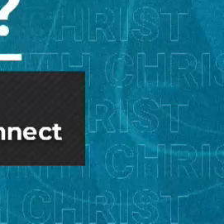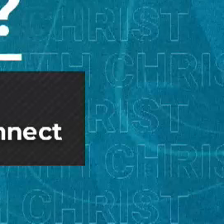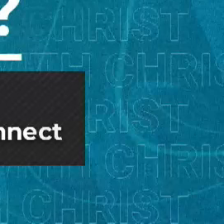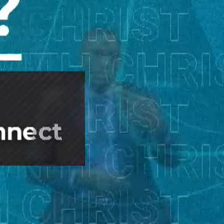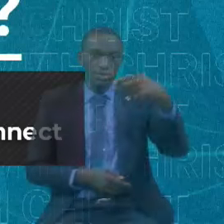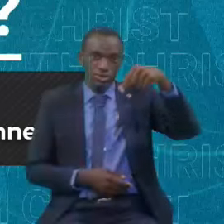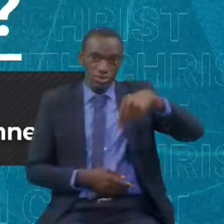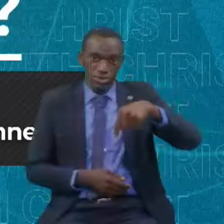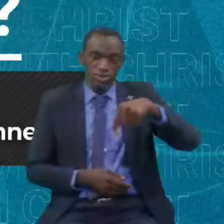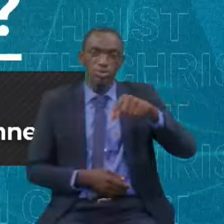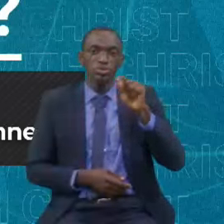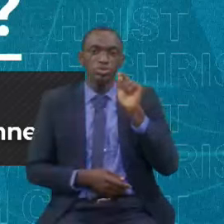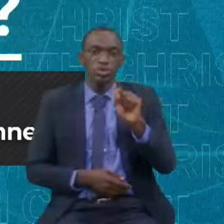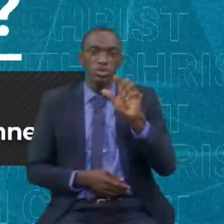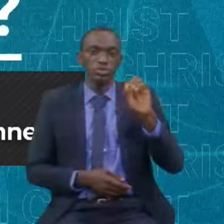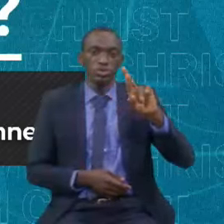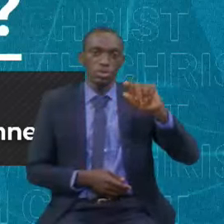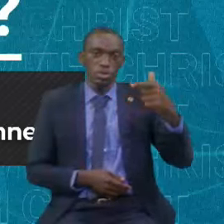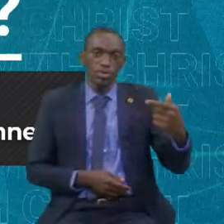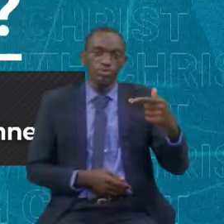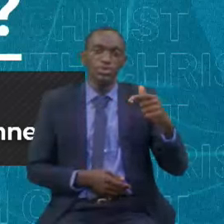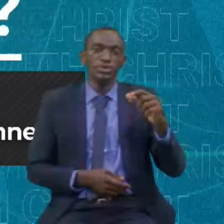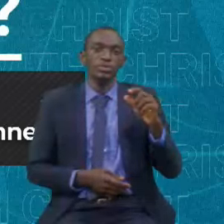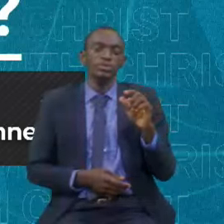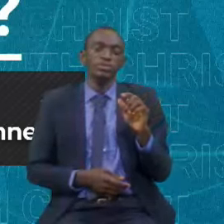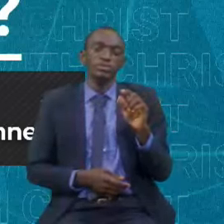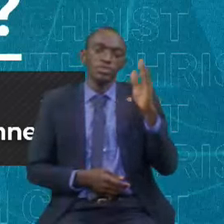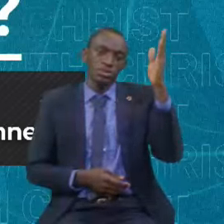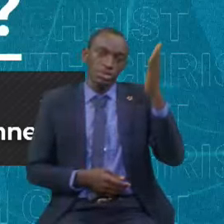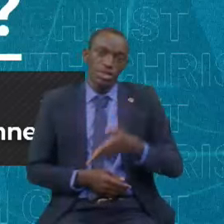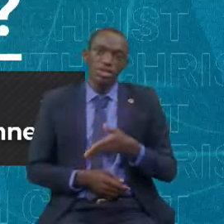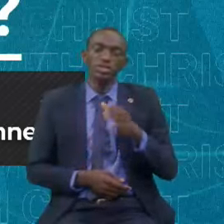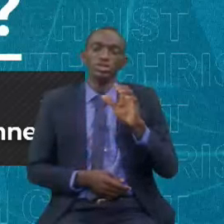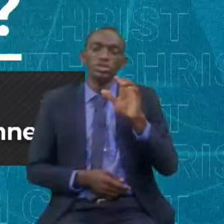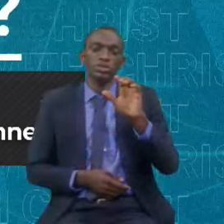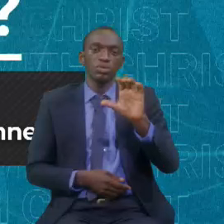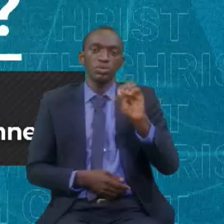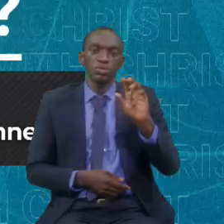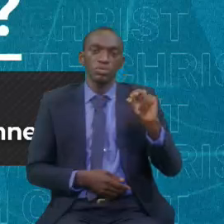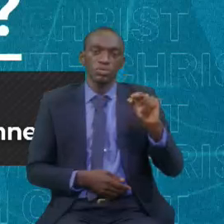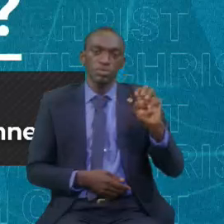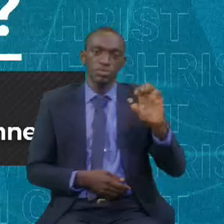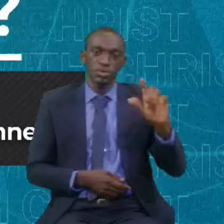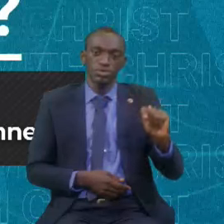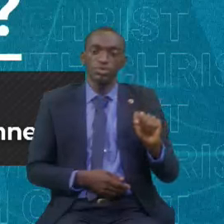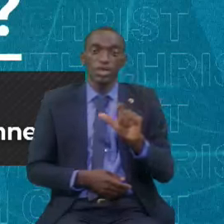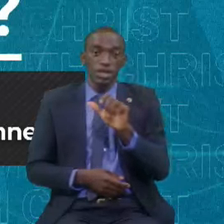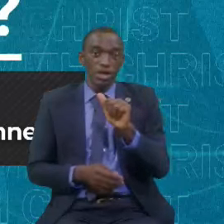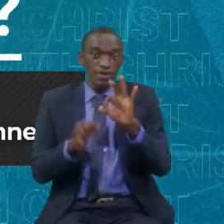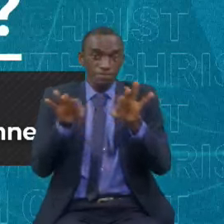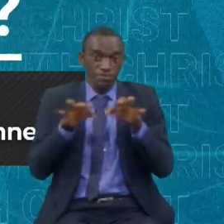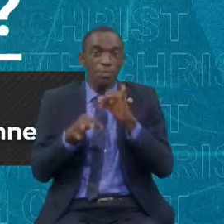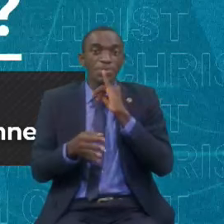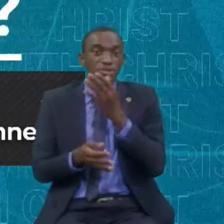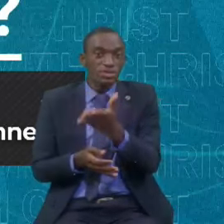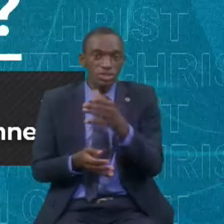gckhq.org/connect. Then a form is there. You fill the form and then you submit.